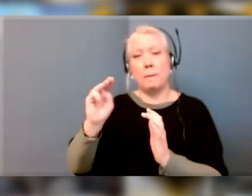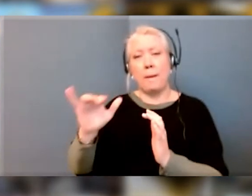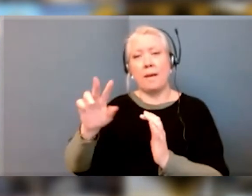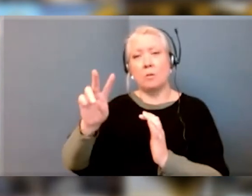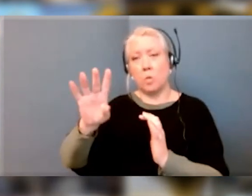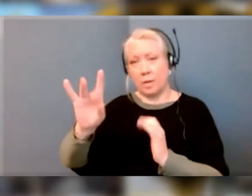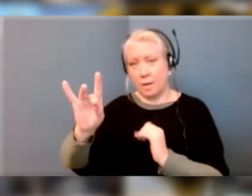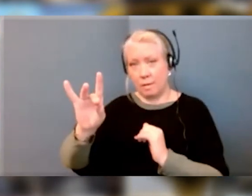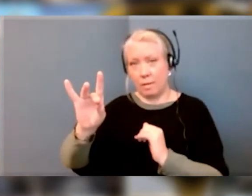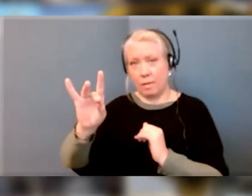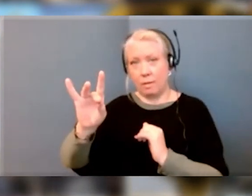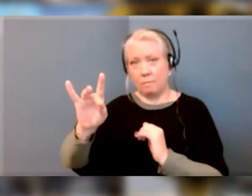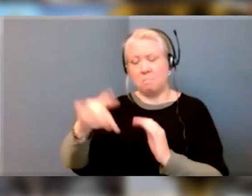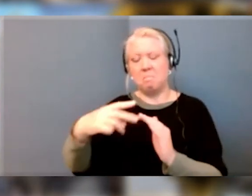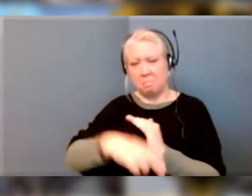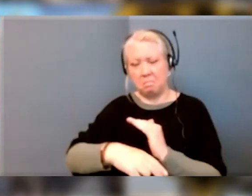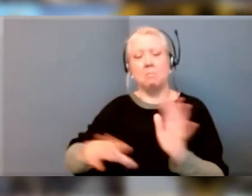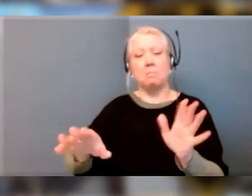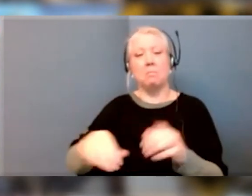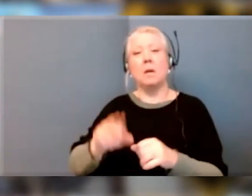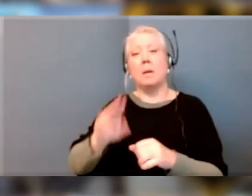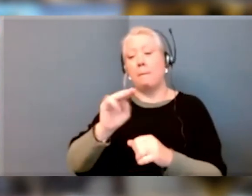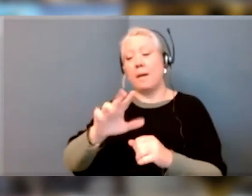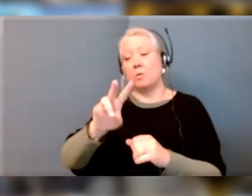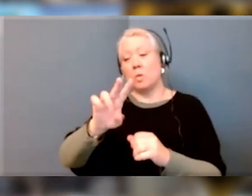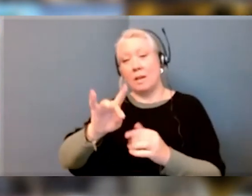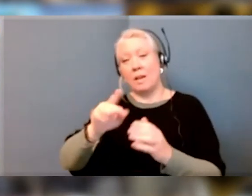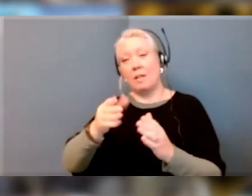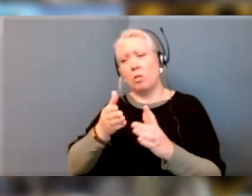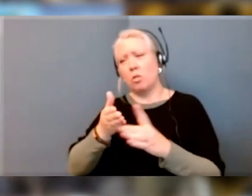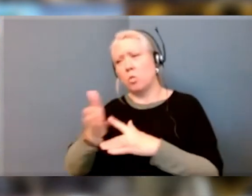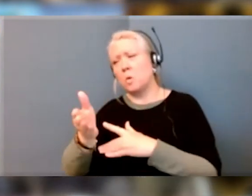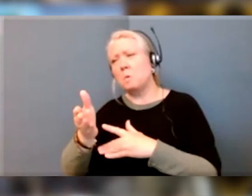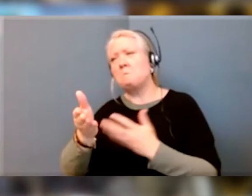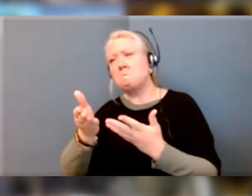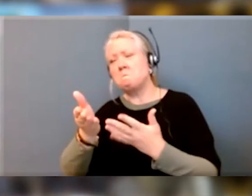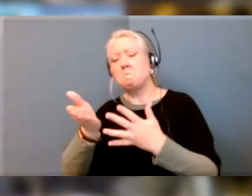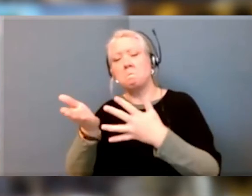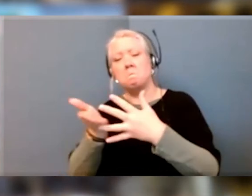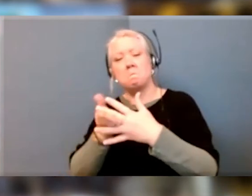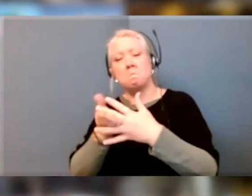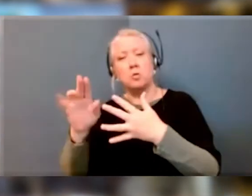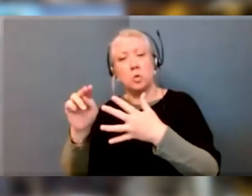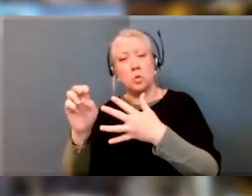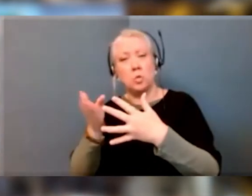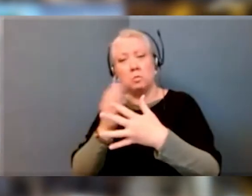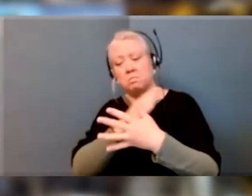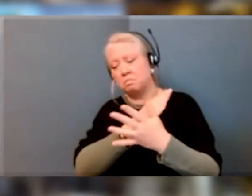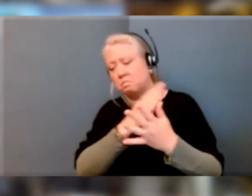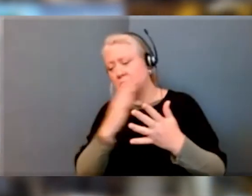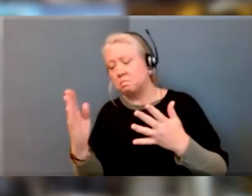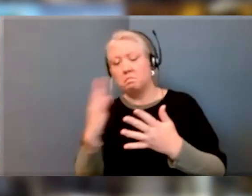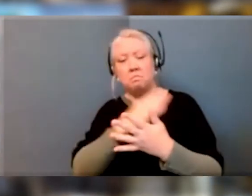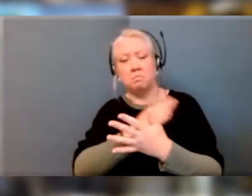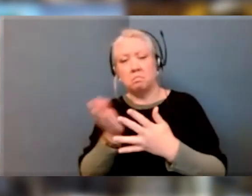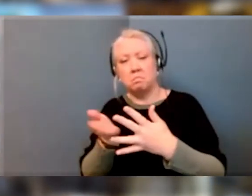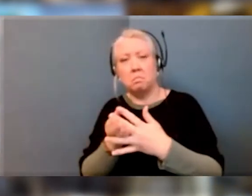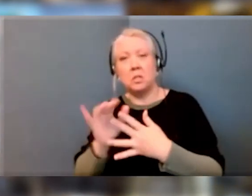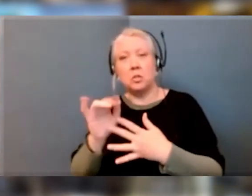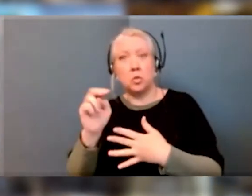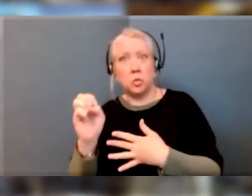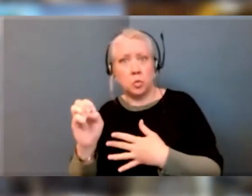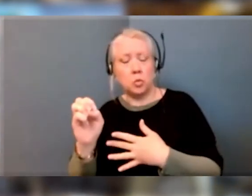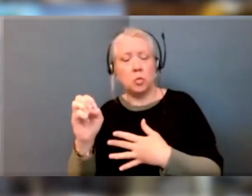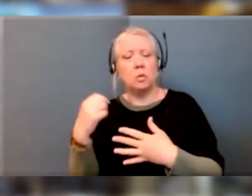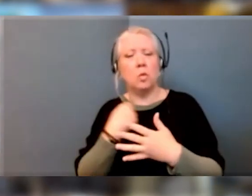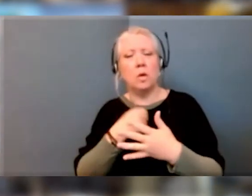then roughly from May 28th through mid-June, we're going to be looking through those applications to make sure